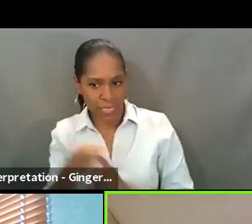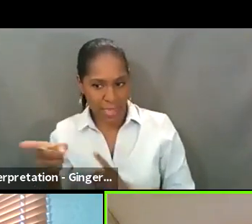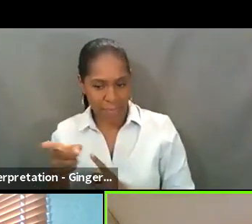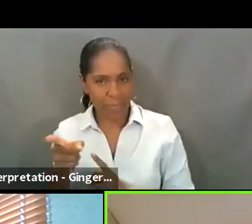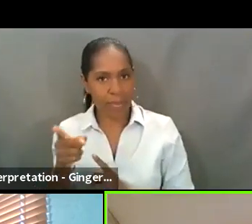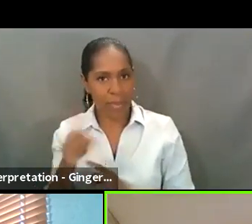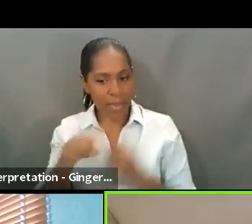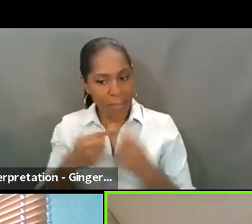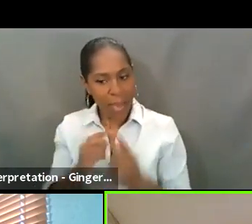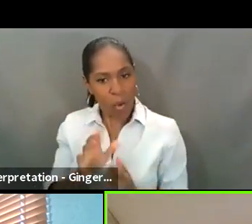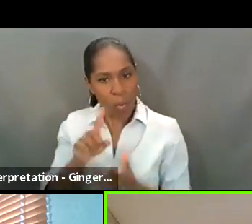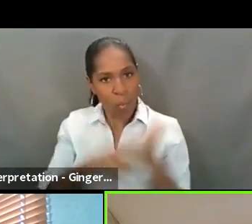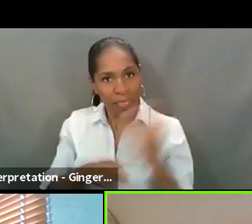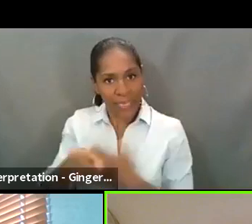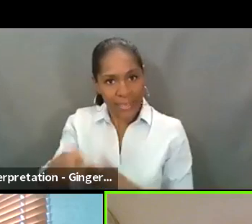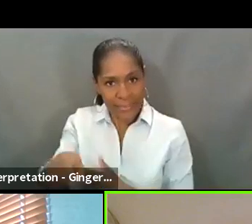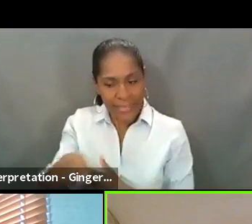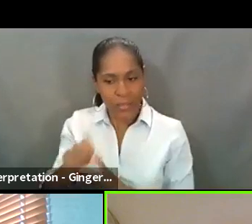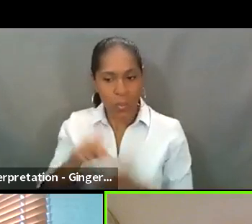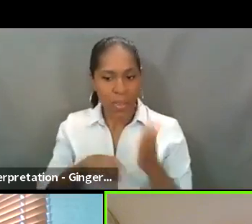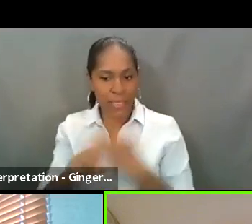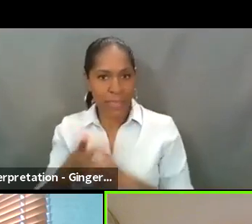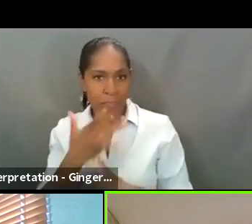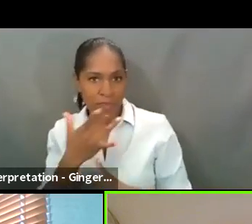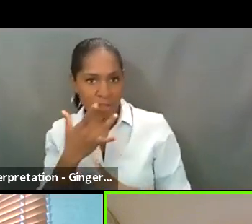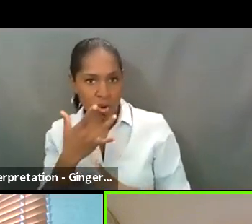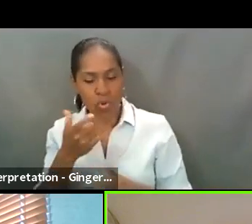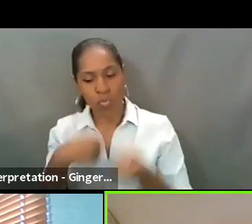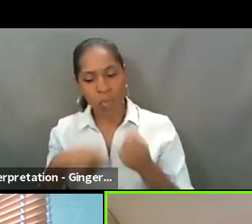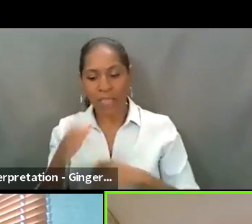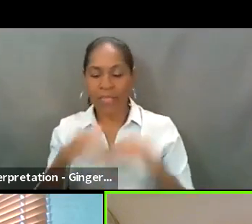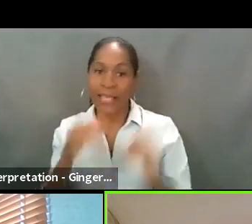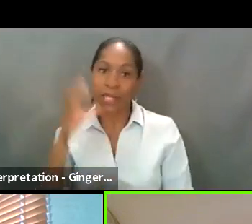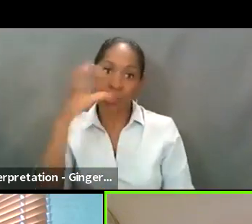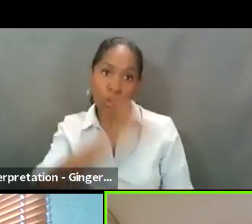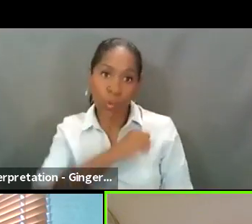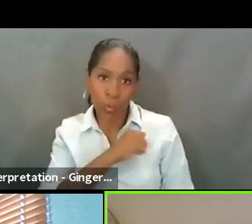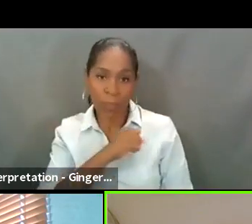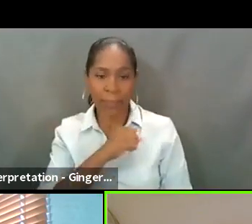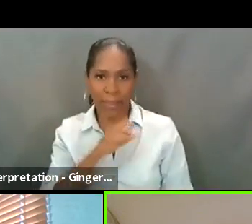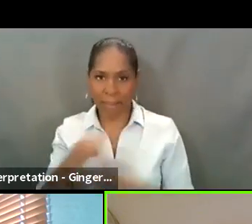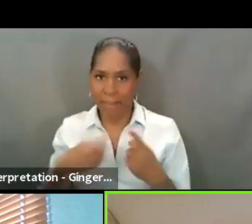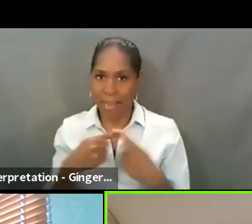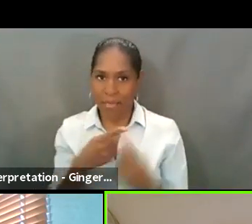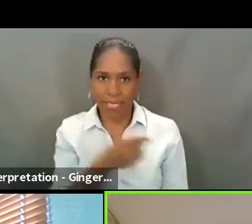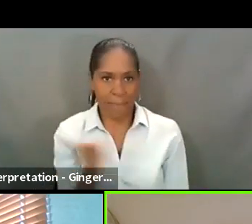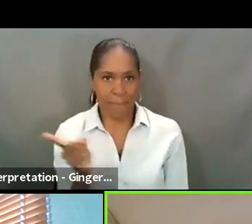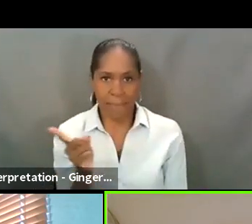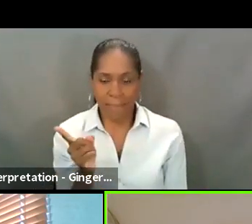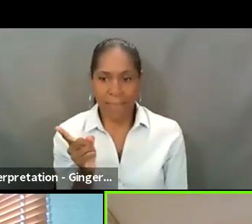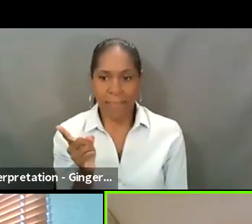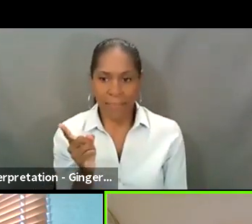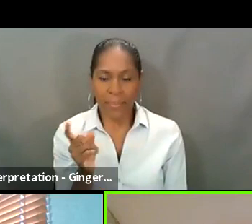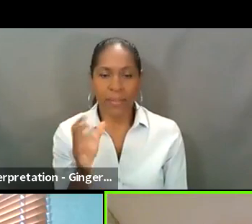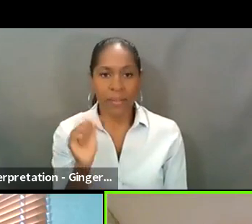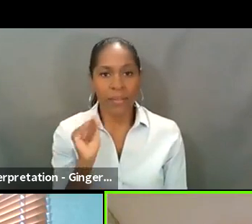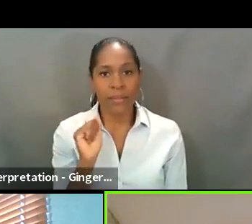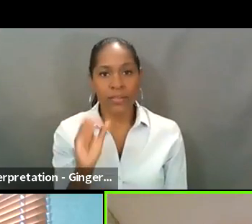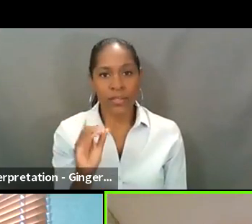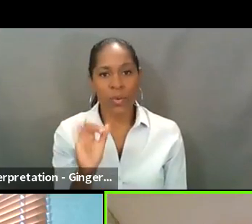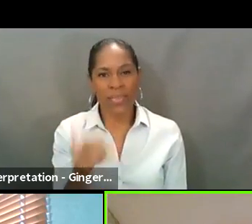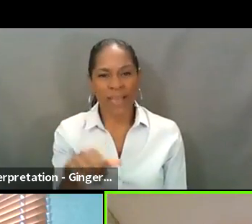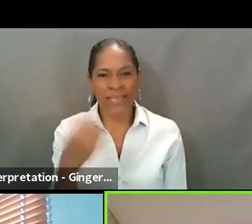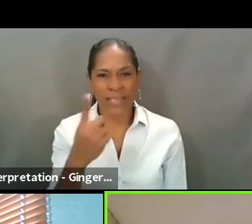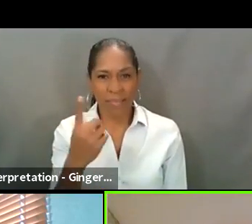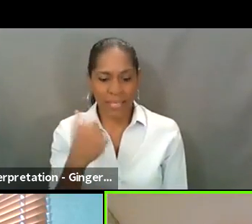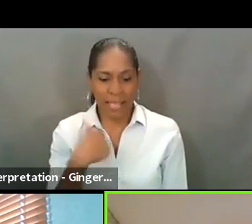preferences, rather than assuming that it's one way or another. So I think that's one thing that I personally am working on, is